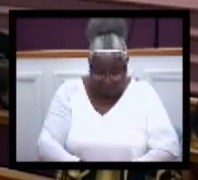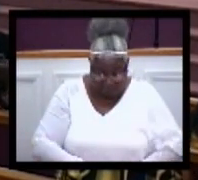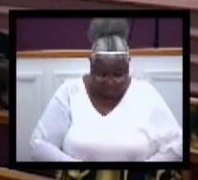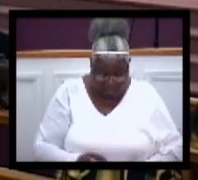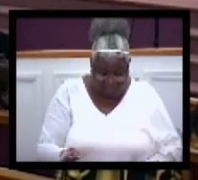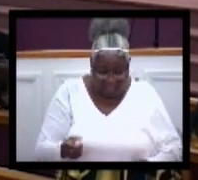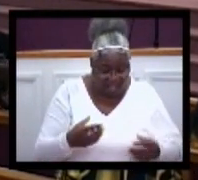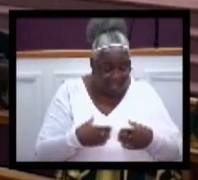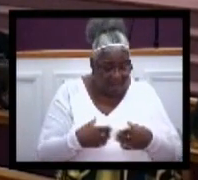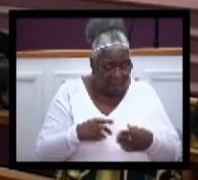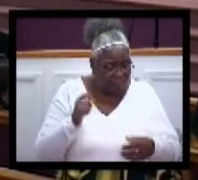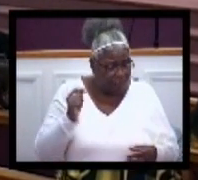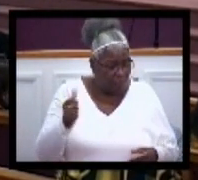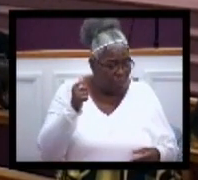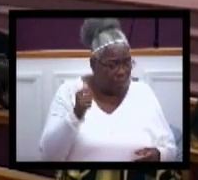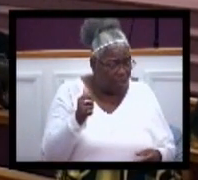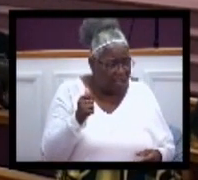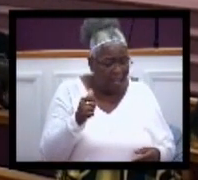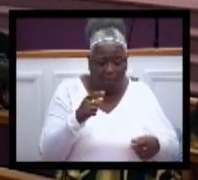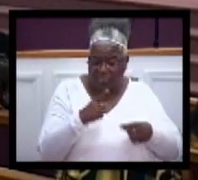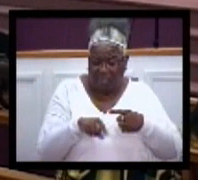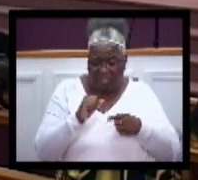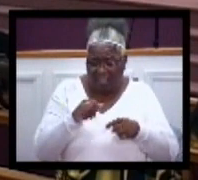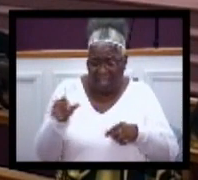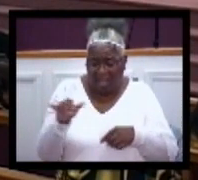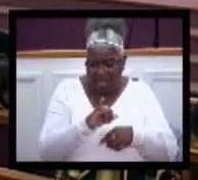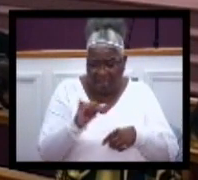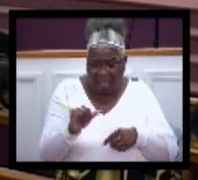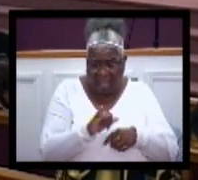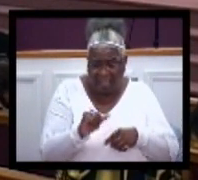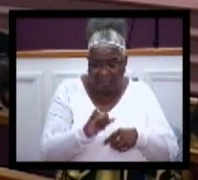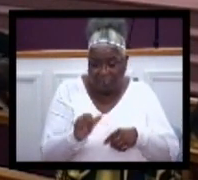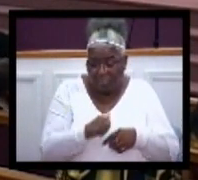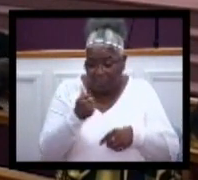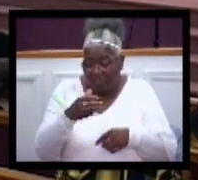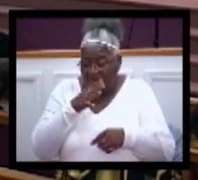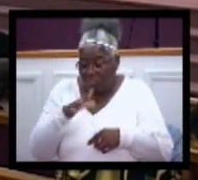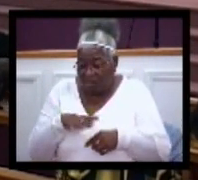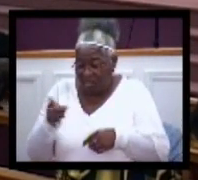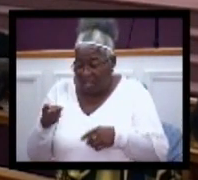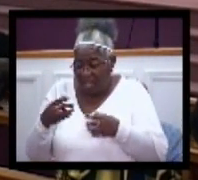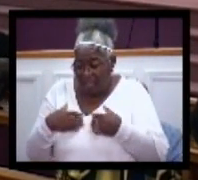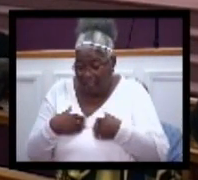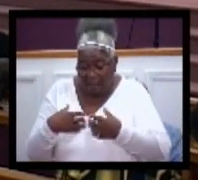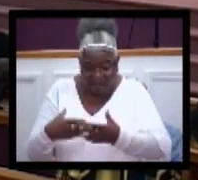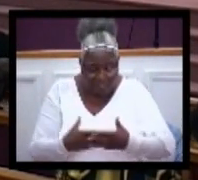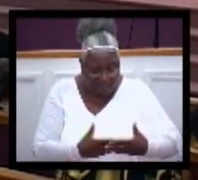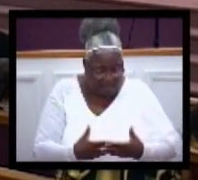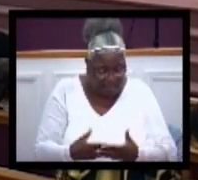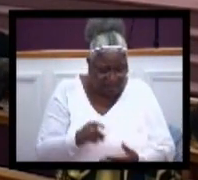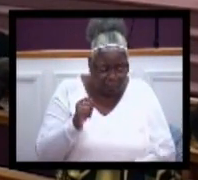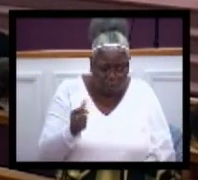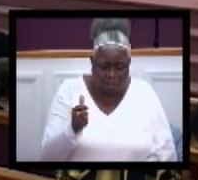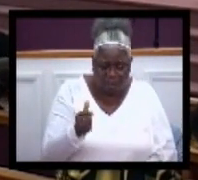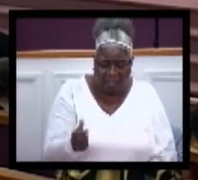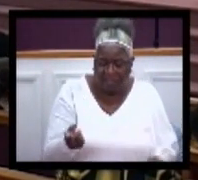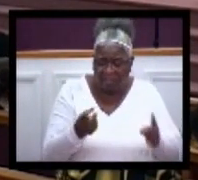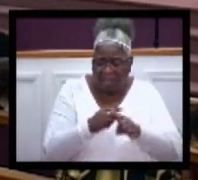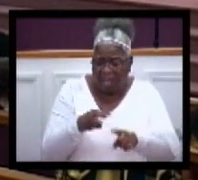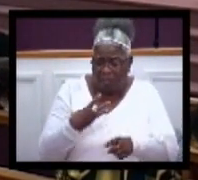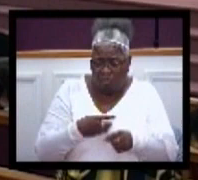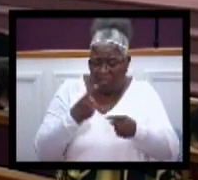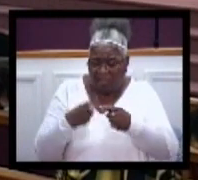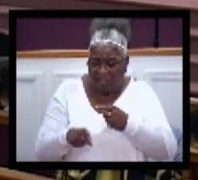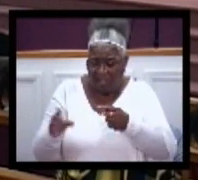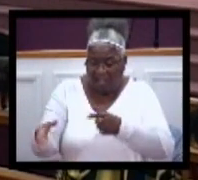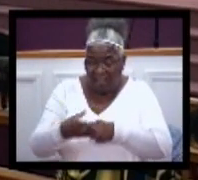them so quick. They're not like Egyptian women. They have their babies so quick until we can't